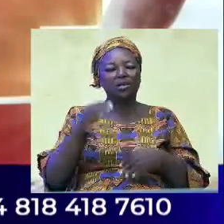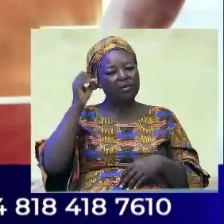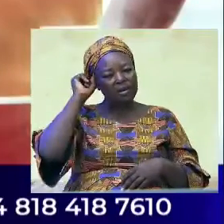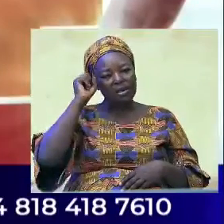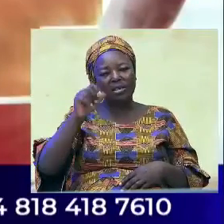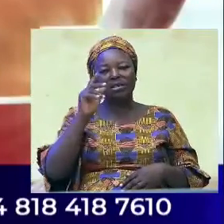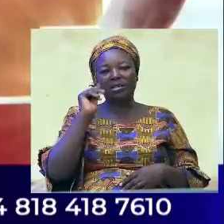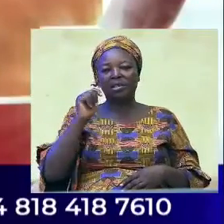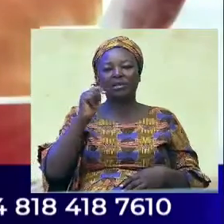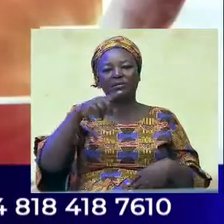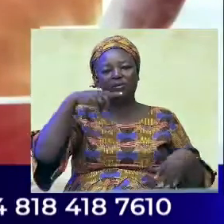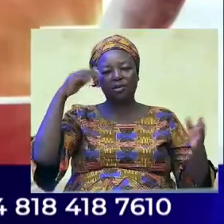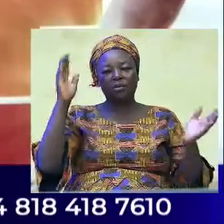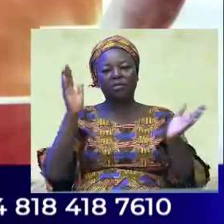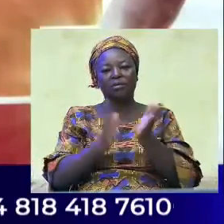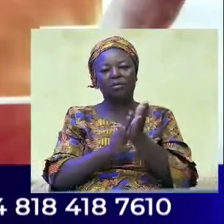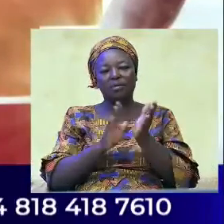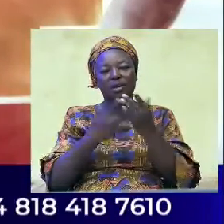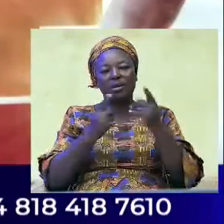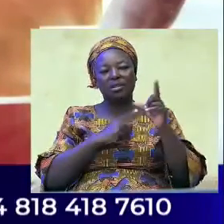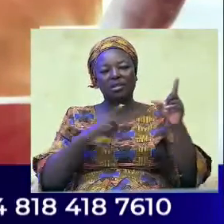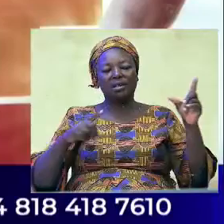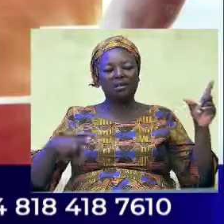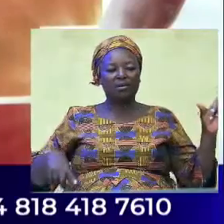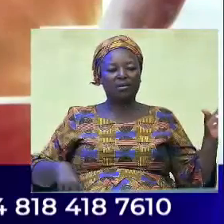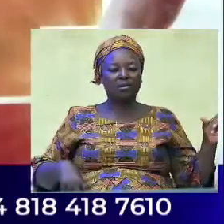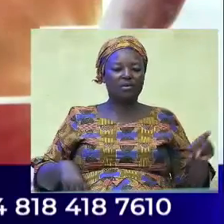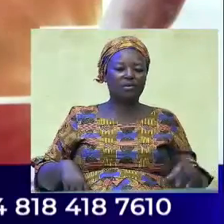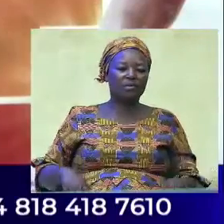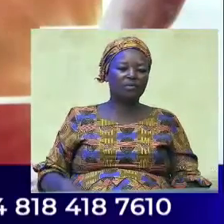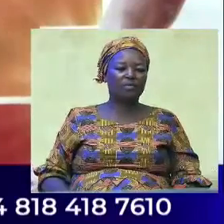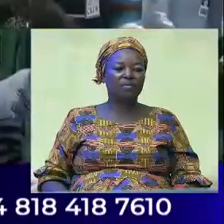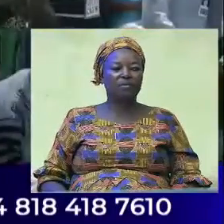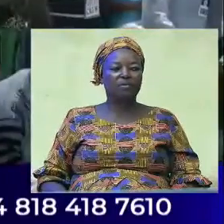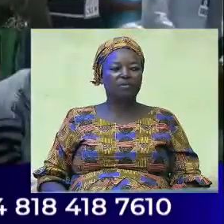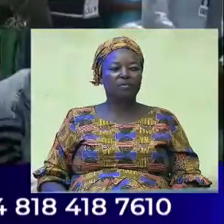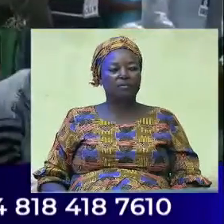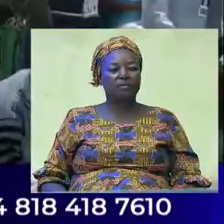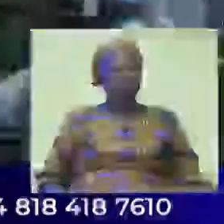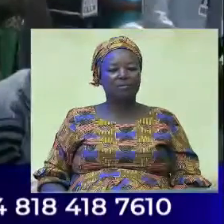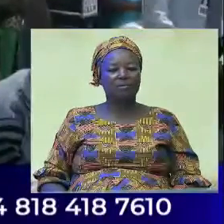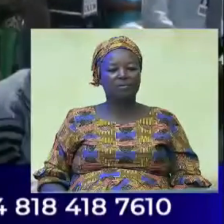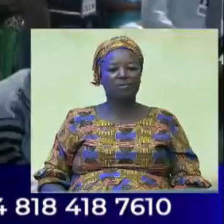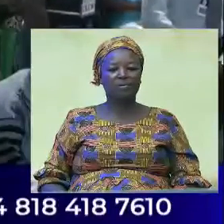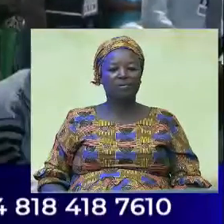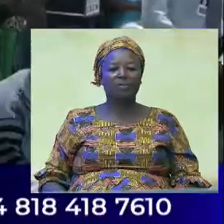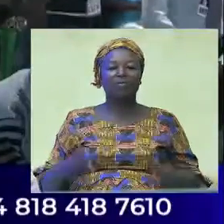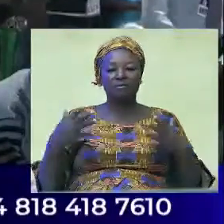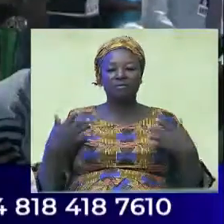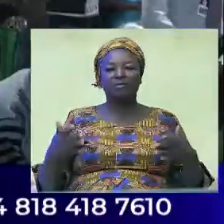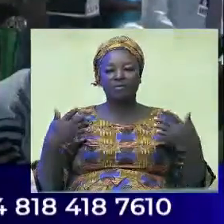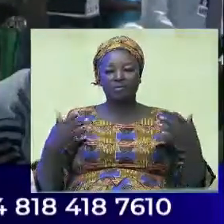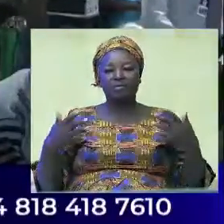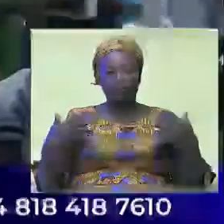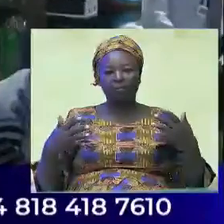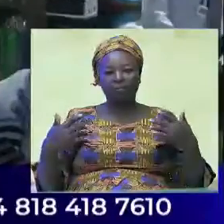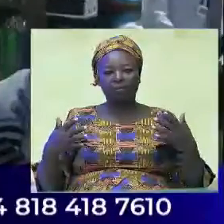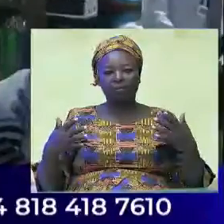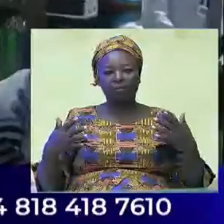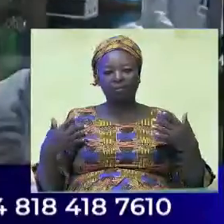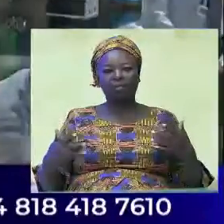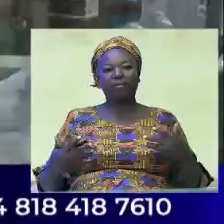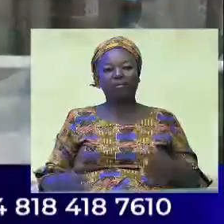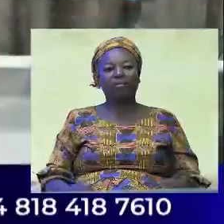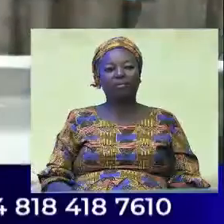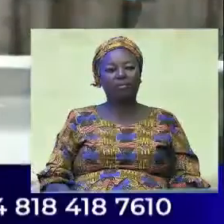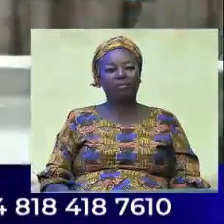to testify that I have received my touch. Praise the living Jesus! Put